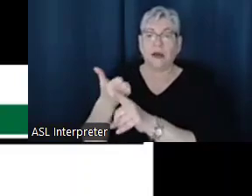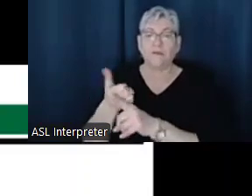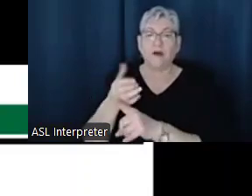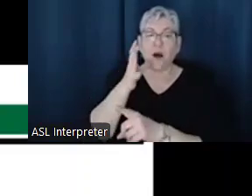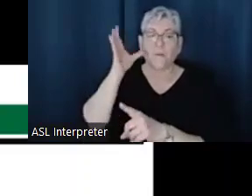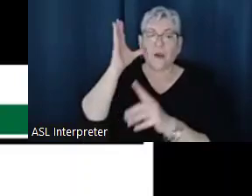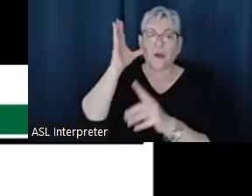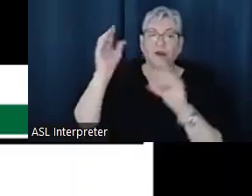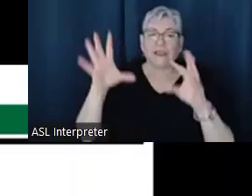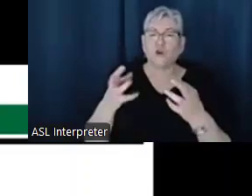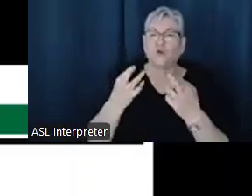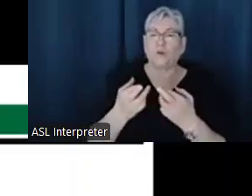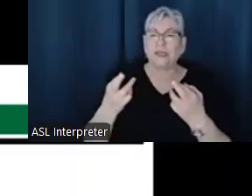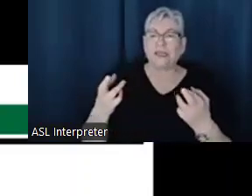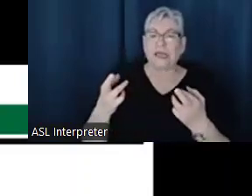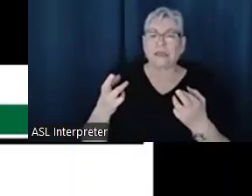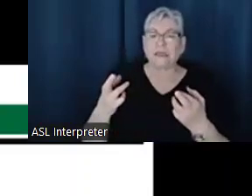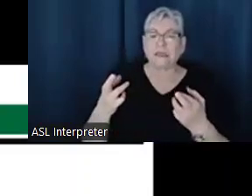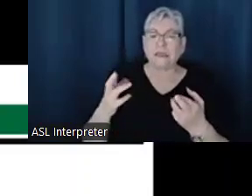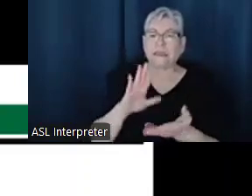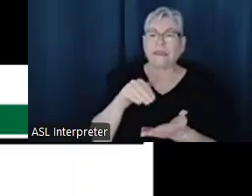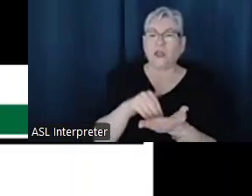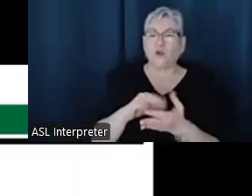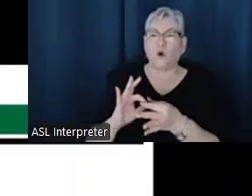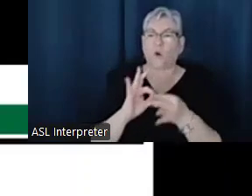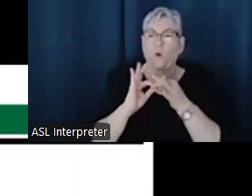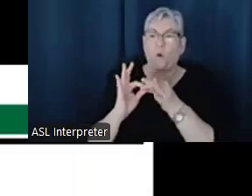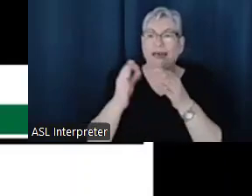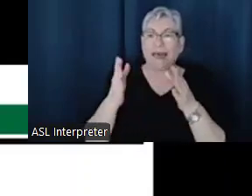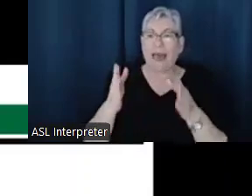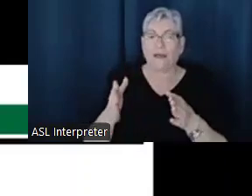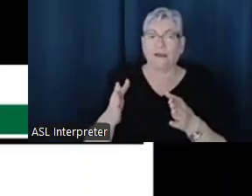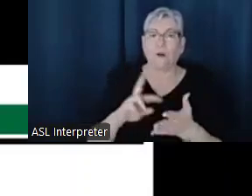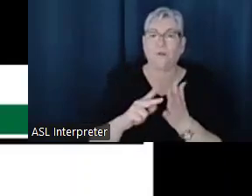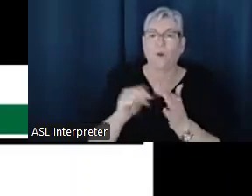center coordinator. Got it. So all the hats. We're wearing all the hats.